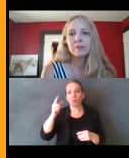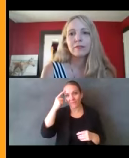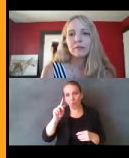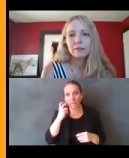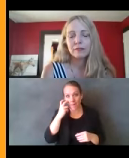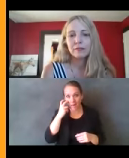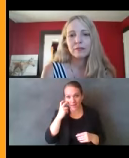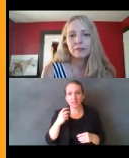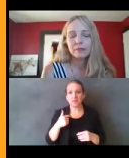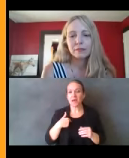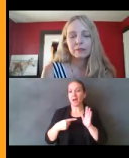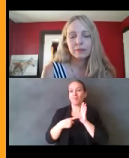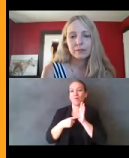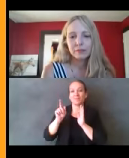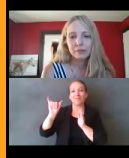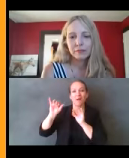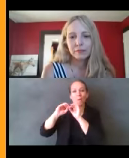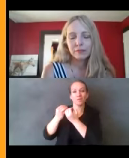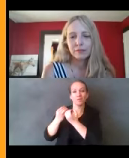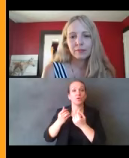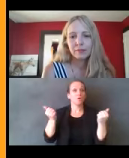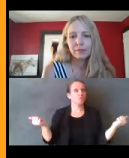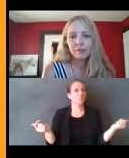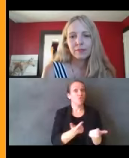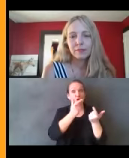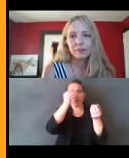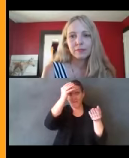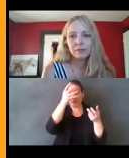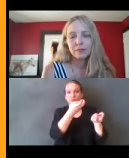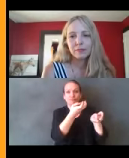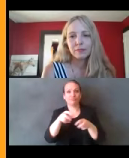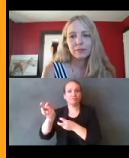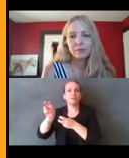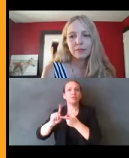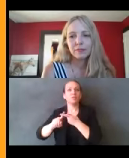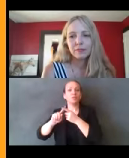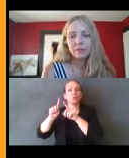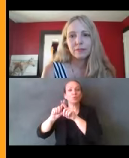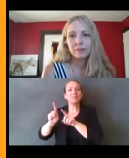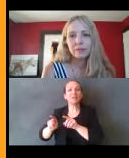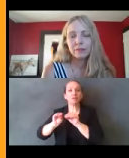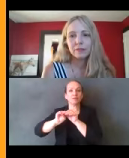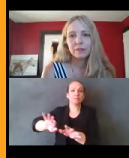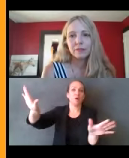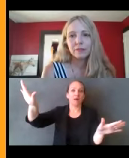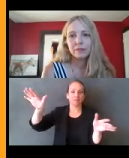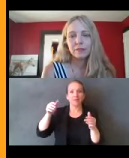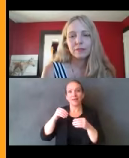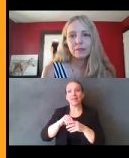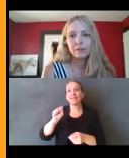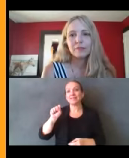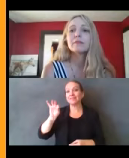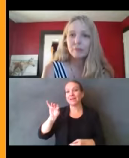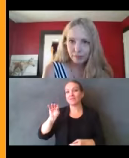here today. And I'm going to transmit all this information to various chapters in the San Francisco Bay Area.